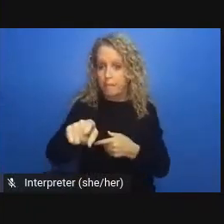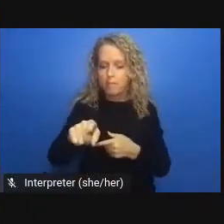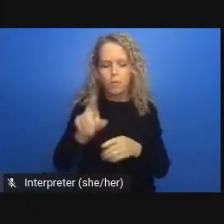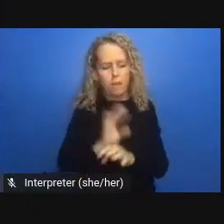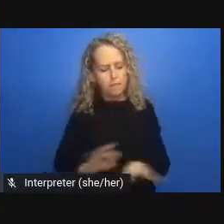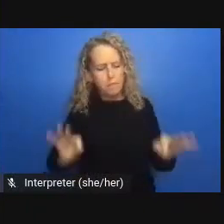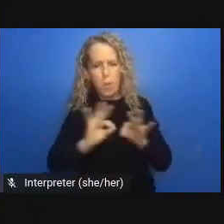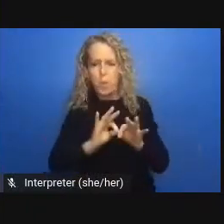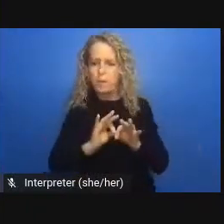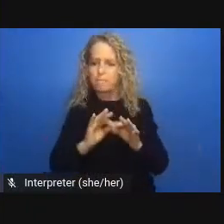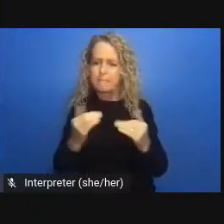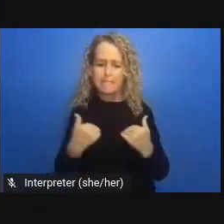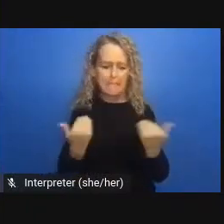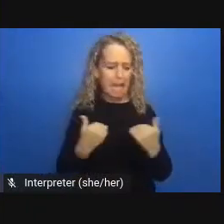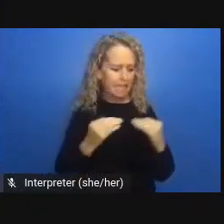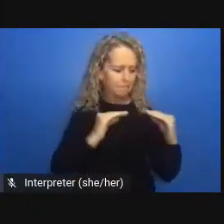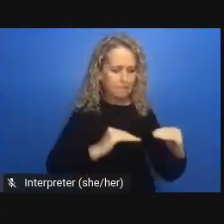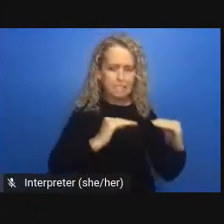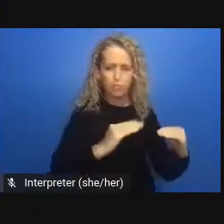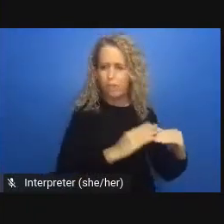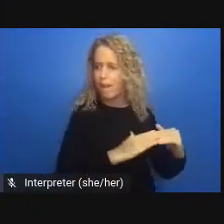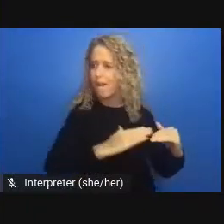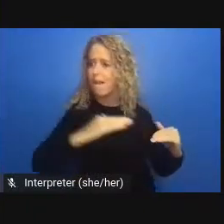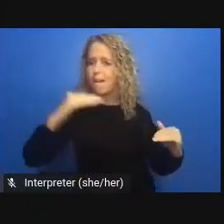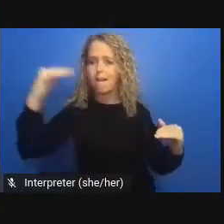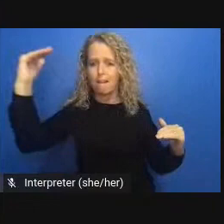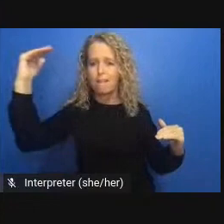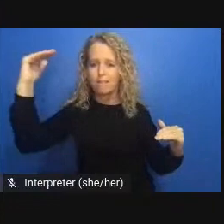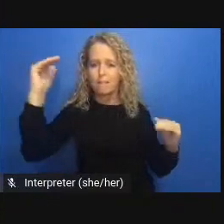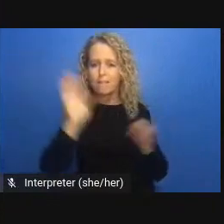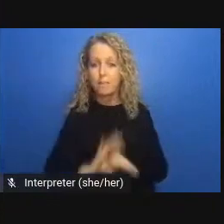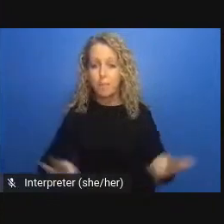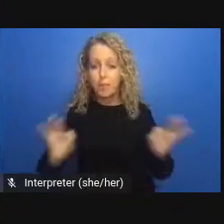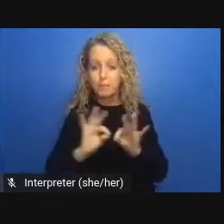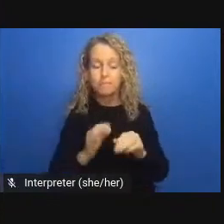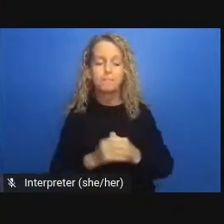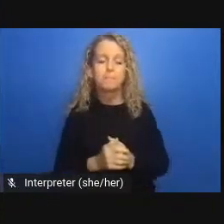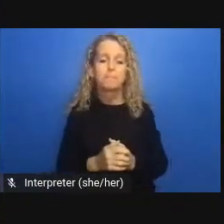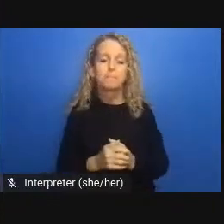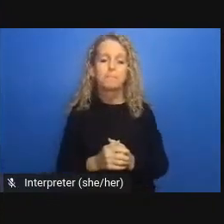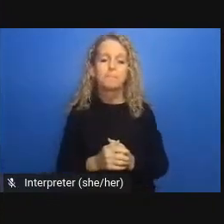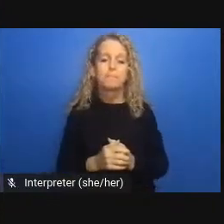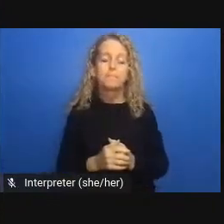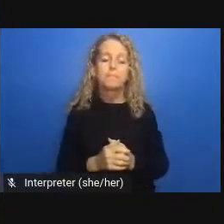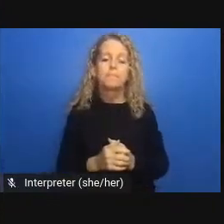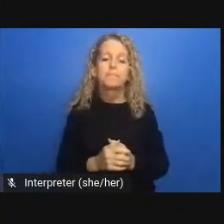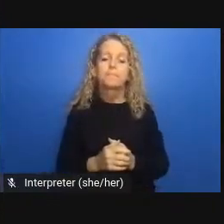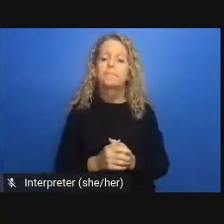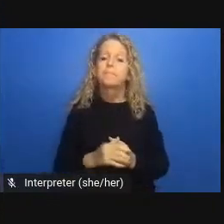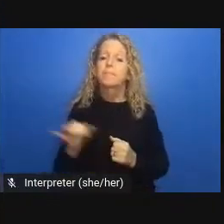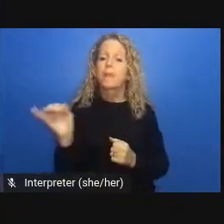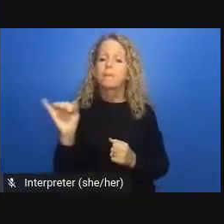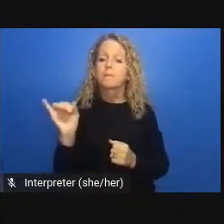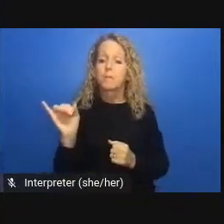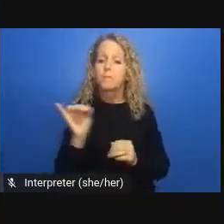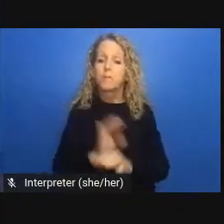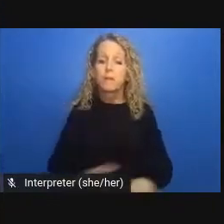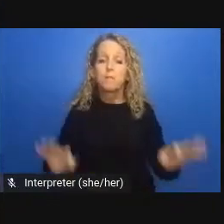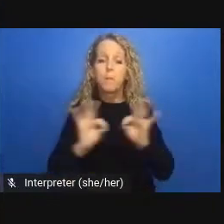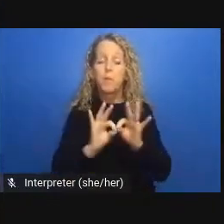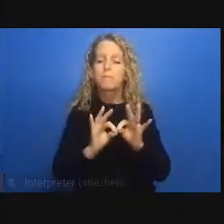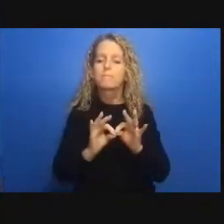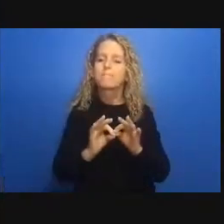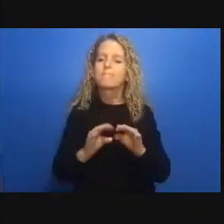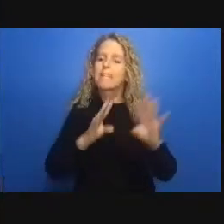the whole region really are these partnerships that we need to craft. Another piece that we need to look at is innovative